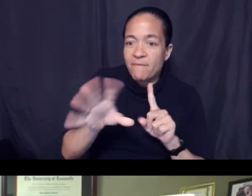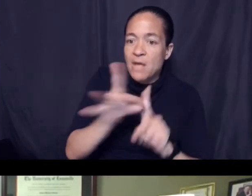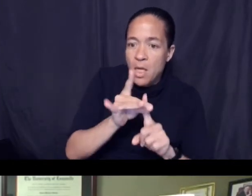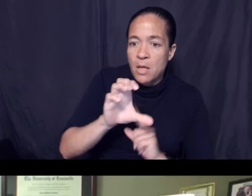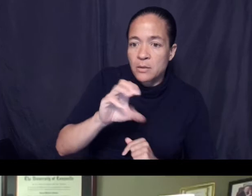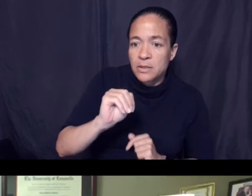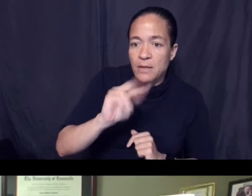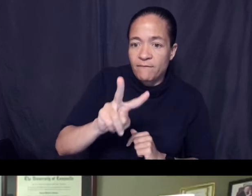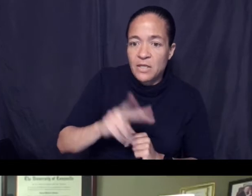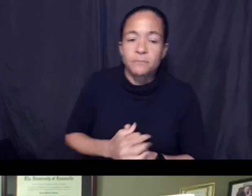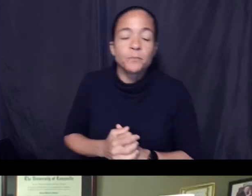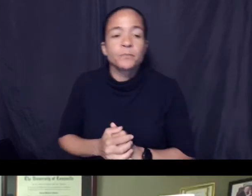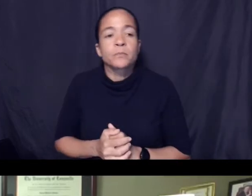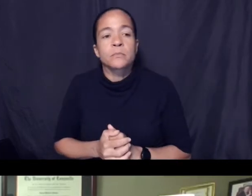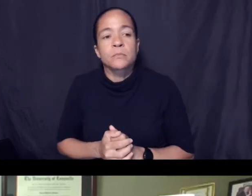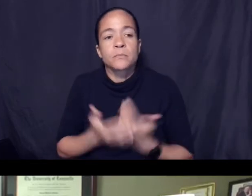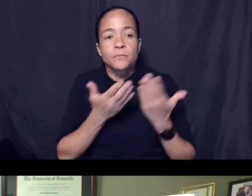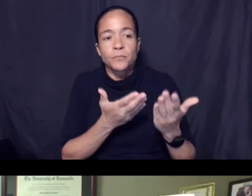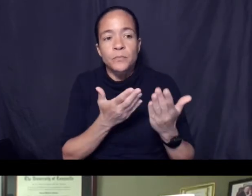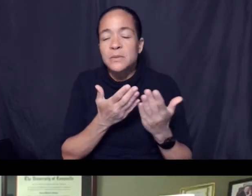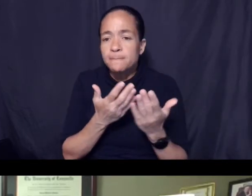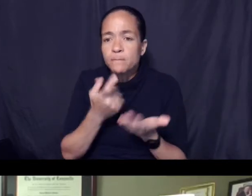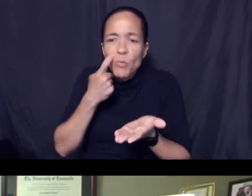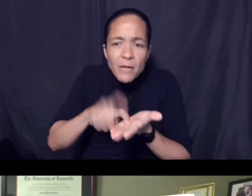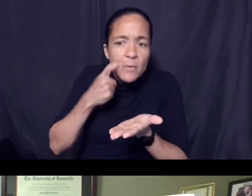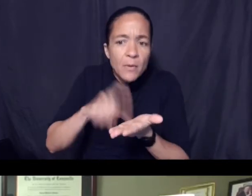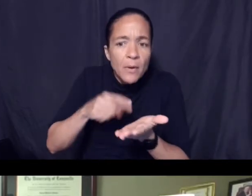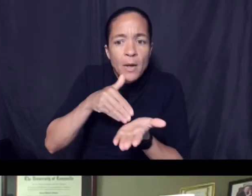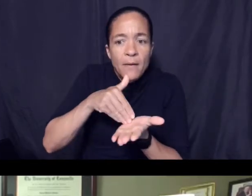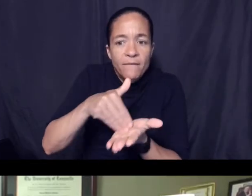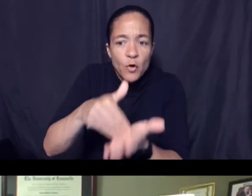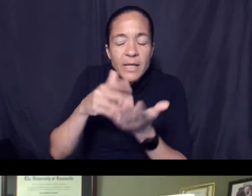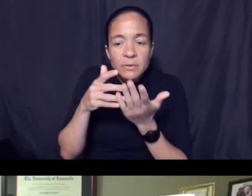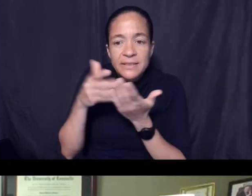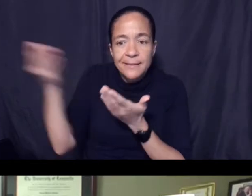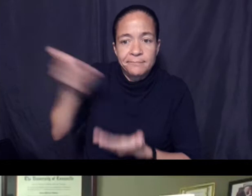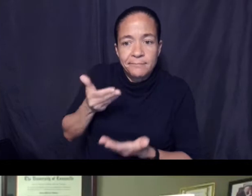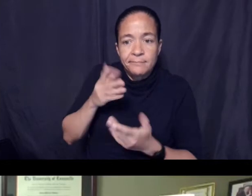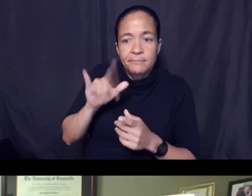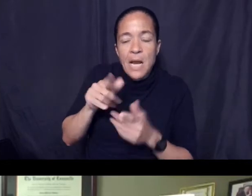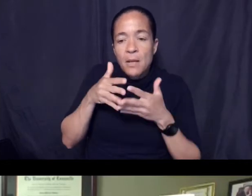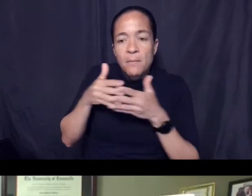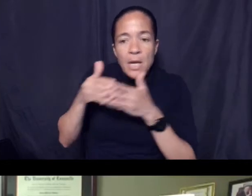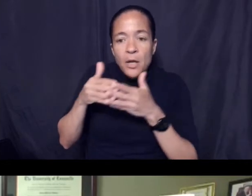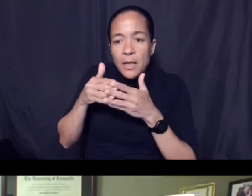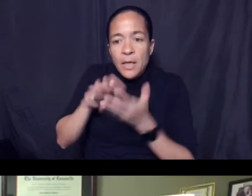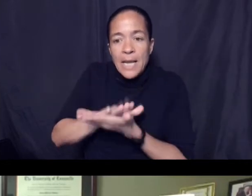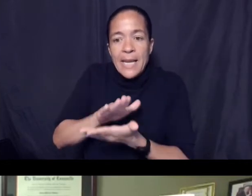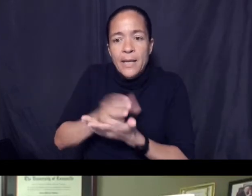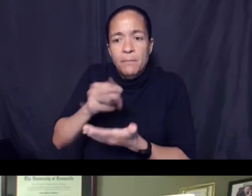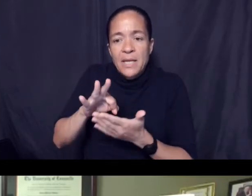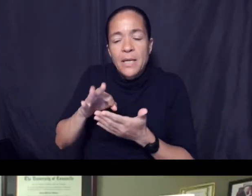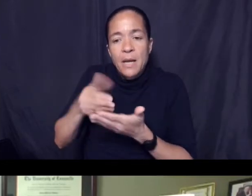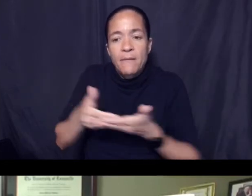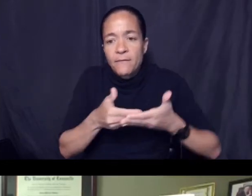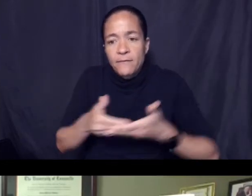This slide here is basically showing the clinical finding frequency is provided by the American Academy of Pediatrics. And so these are